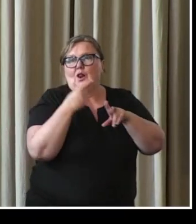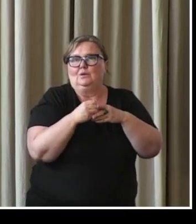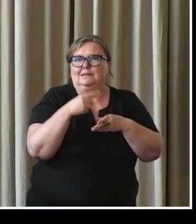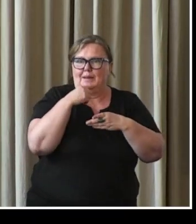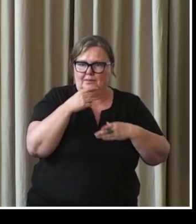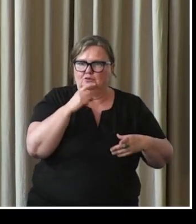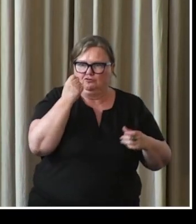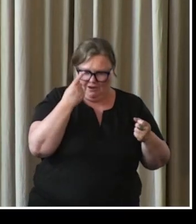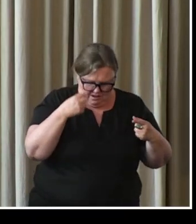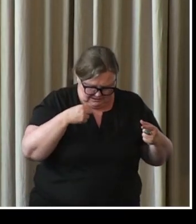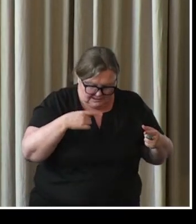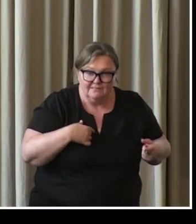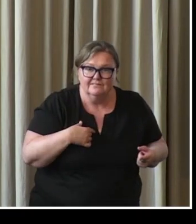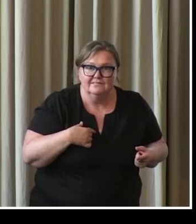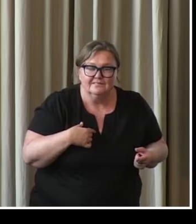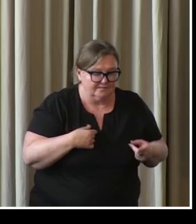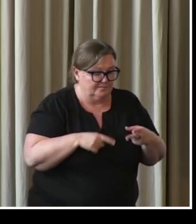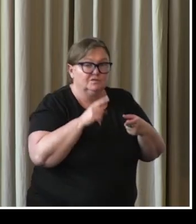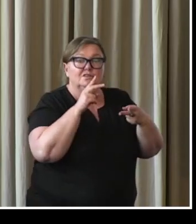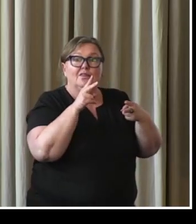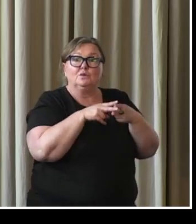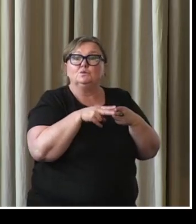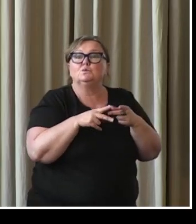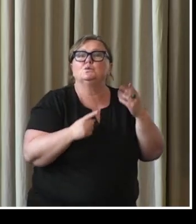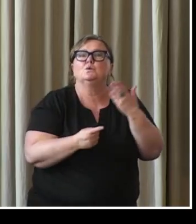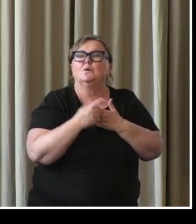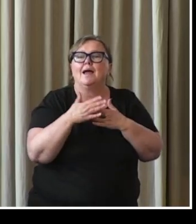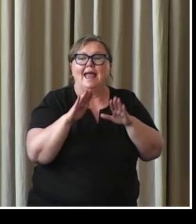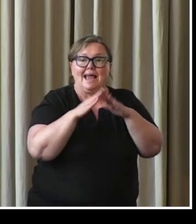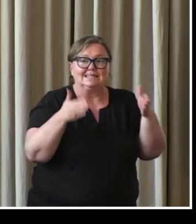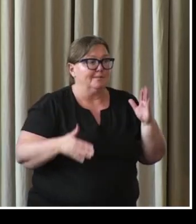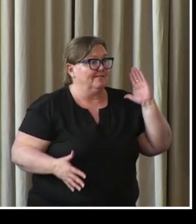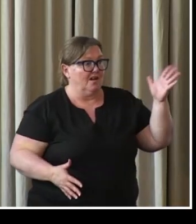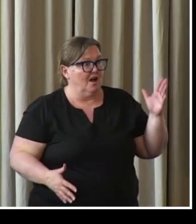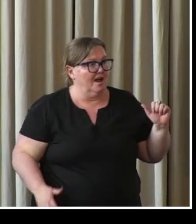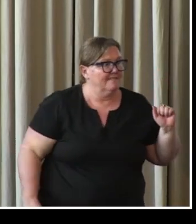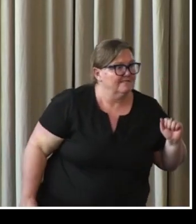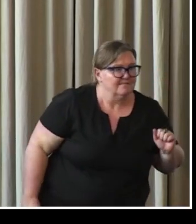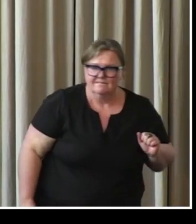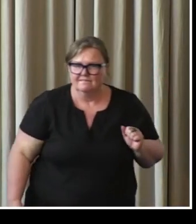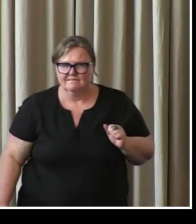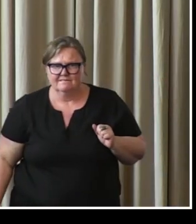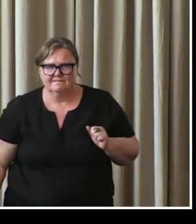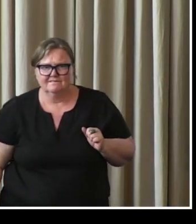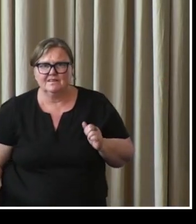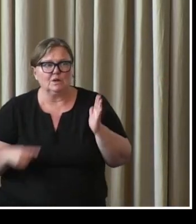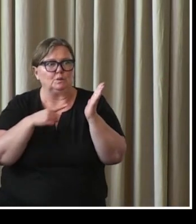they are carers at the moment. And those 2 discussions are going to happen on table 5 with